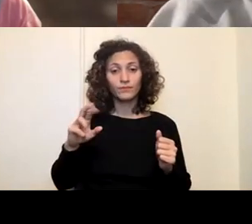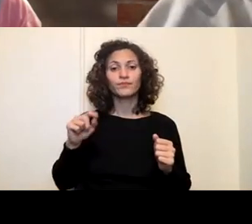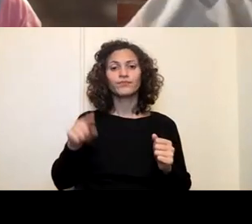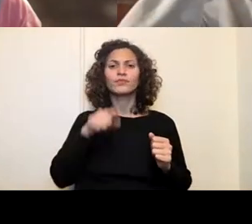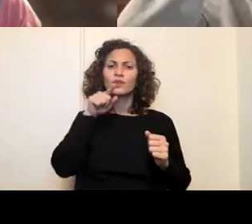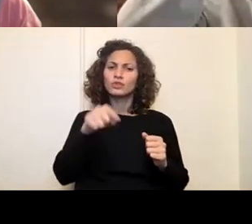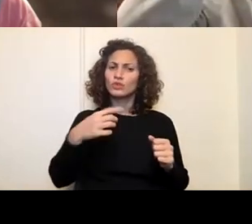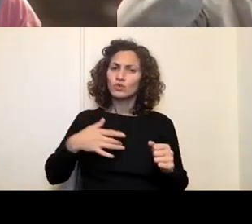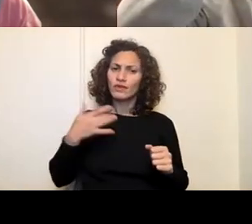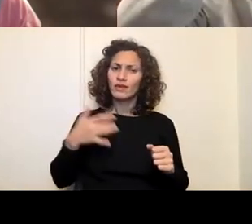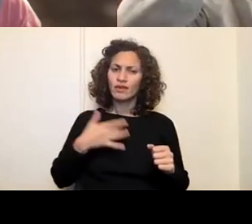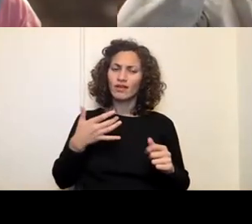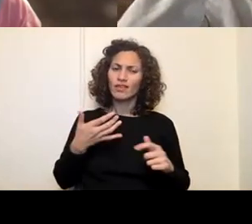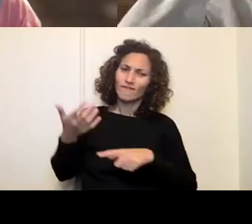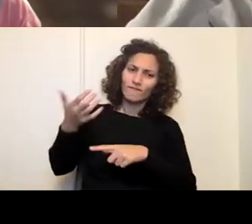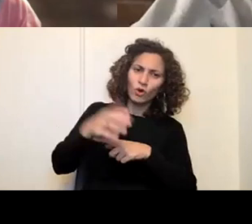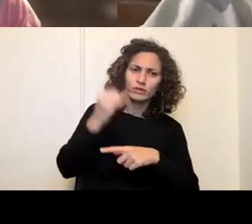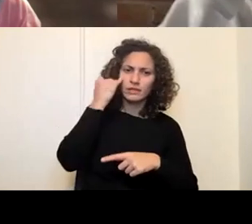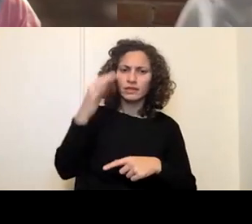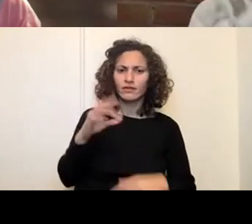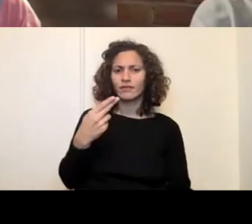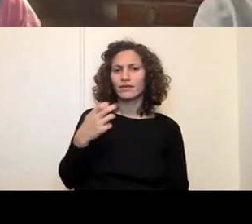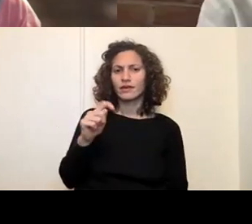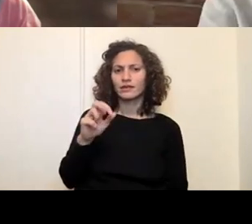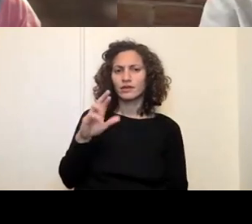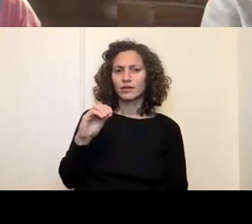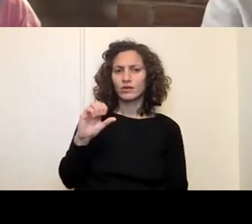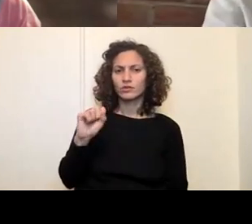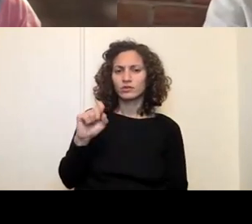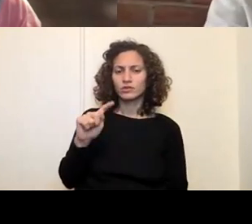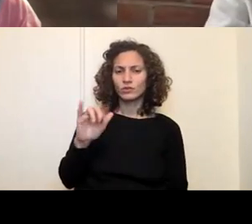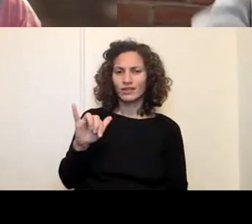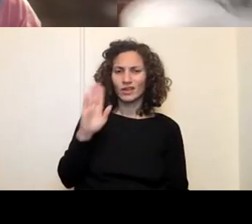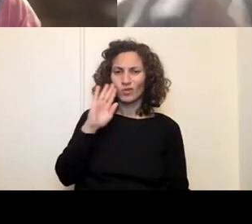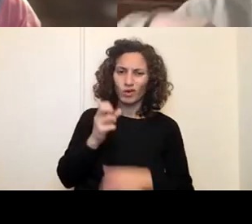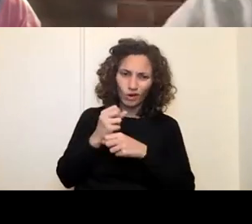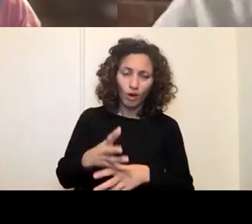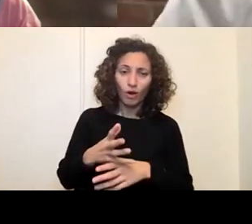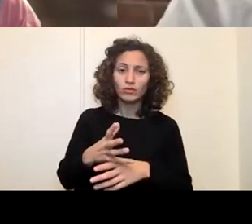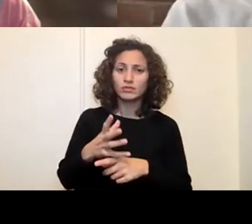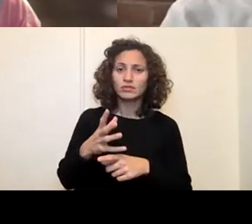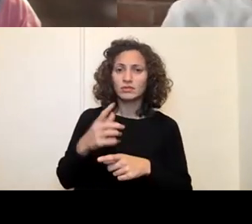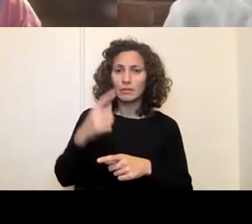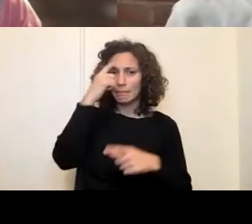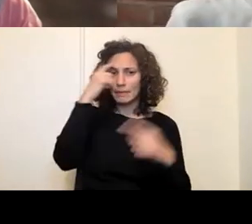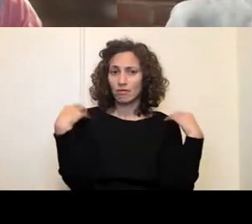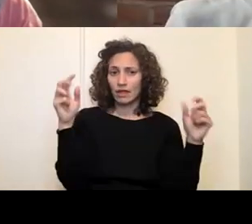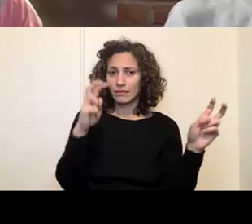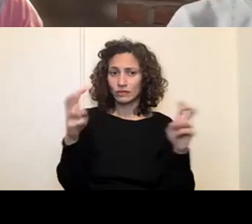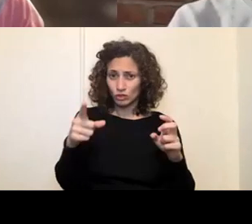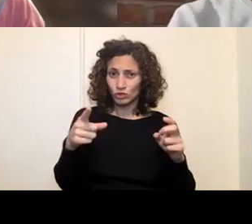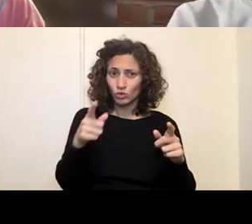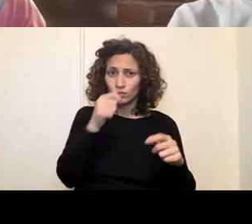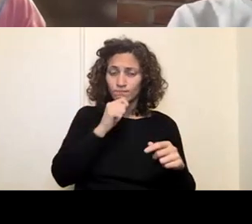that the forced idea of heterosexuality caused mental health issues that you still deal with today?